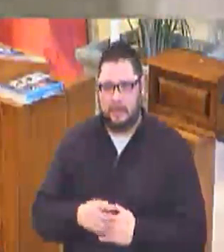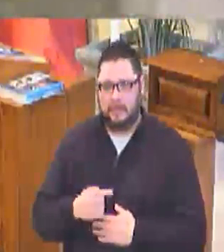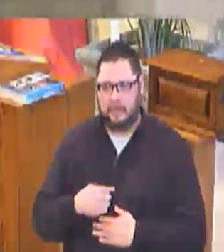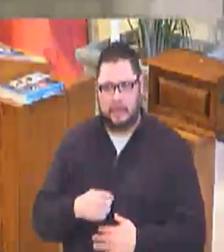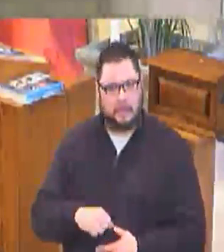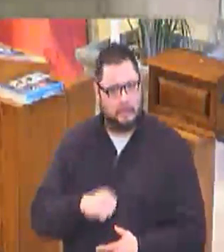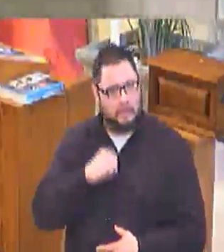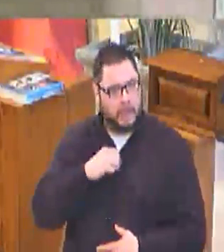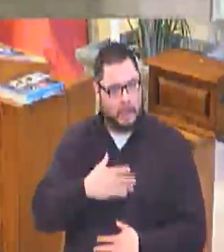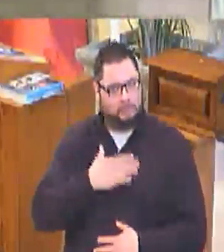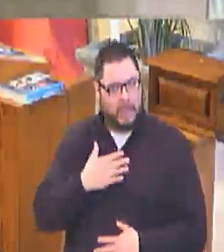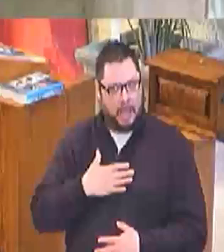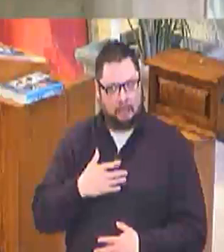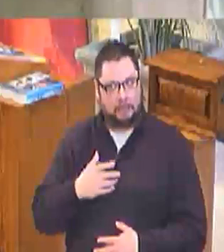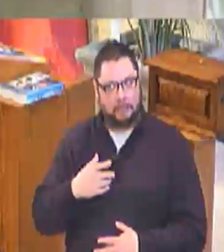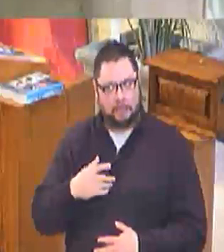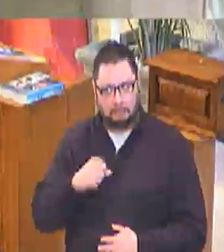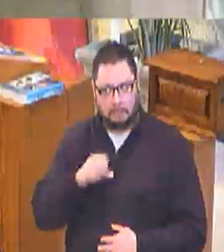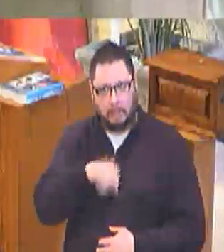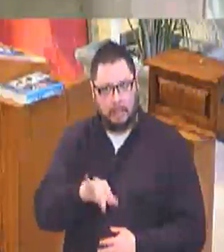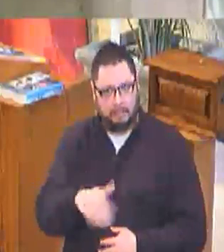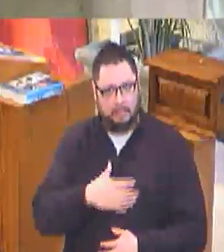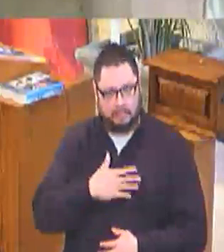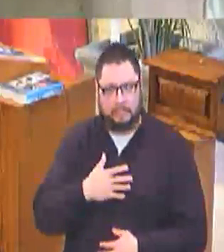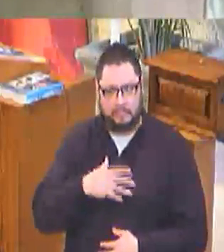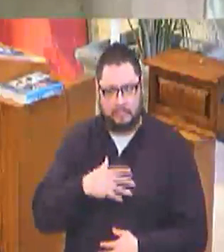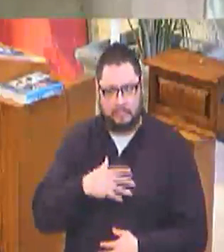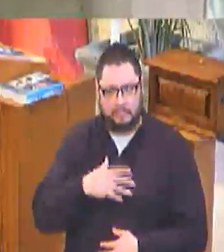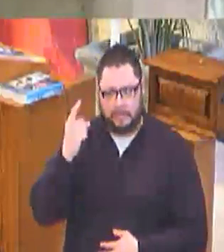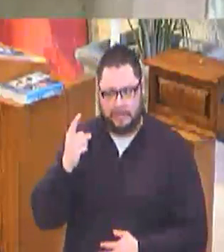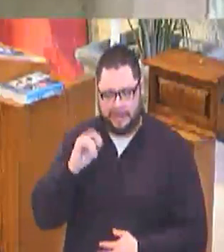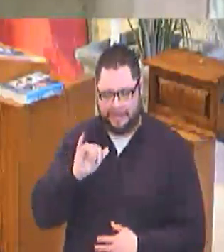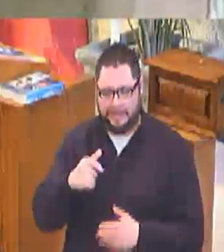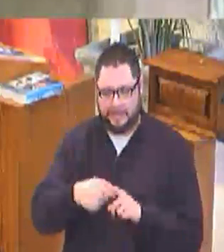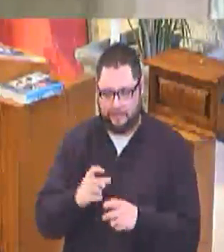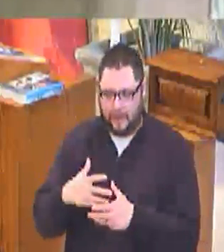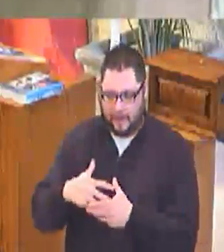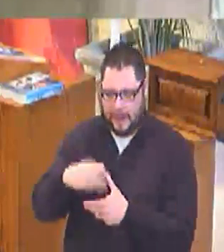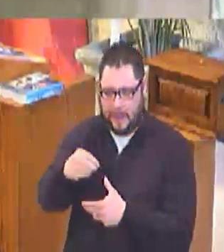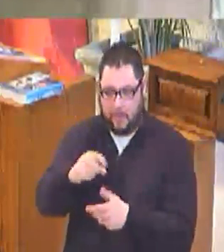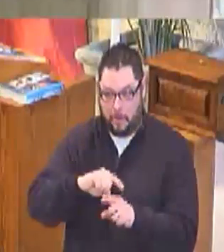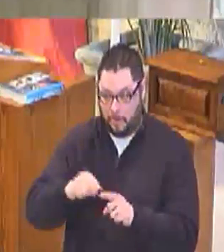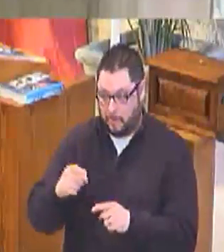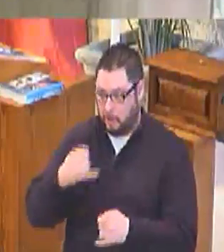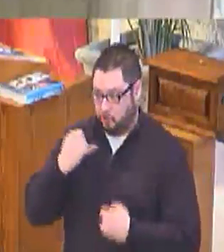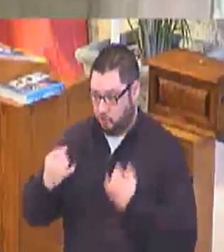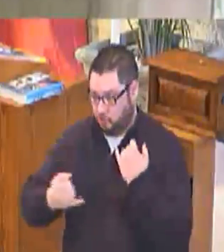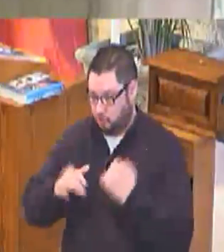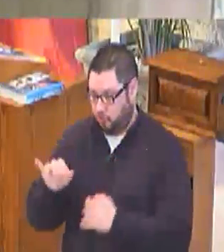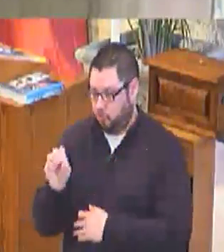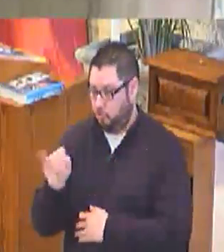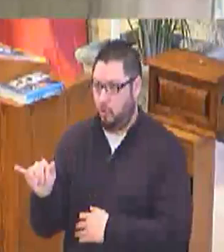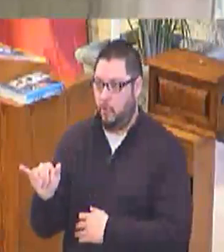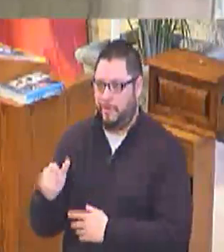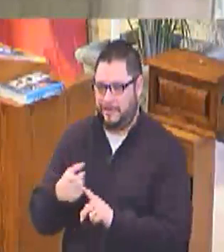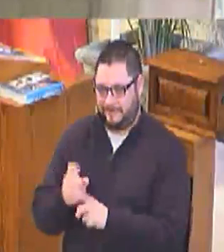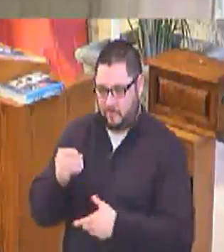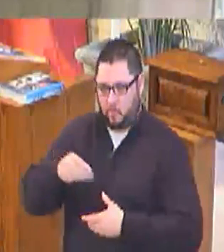happiness. Don't you love happiness? Okay, so you get the gist. It's an outer thing. But joy is